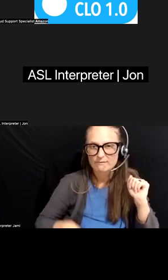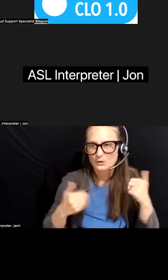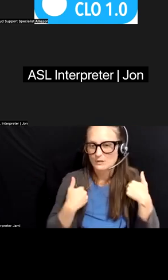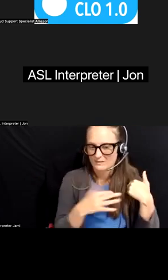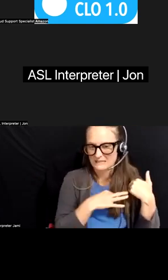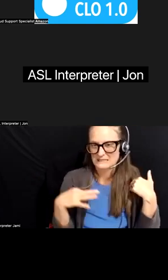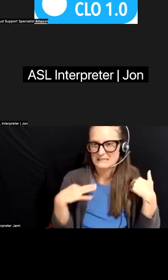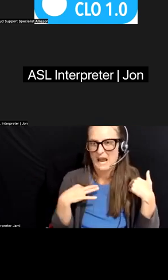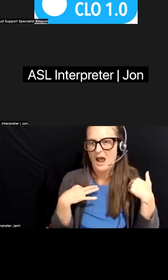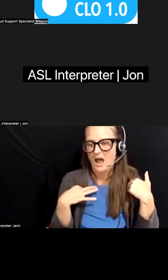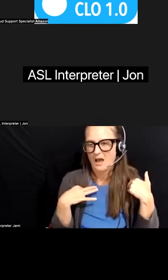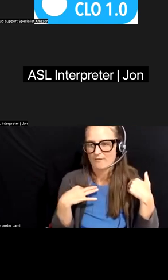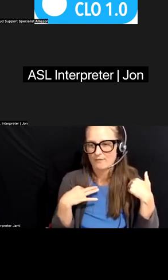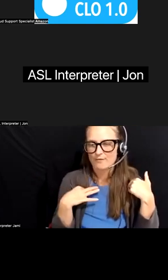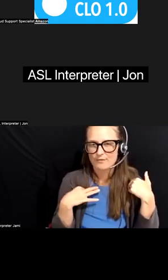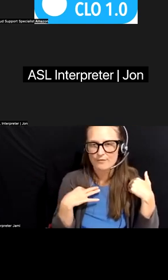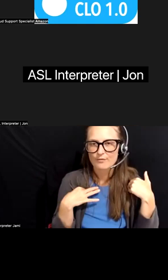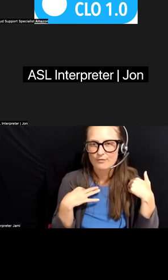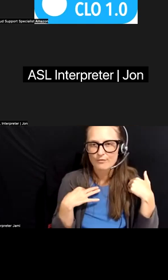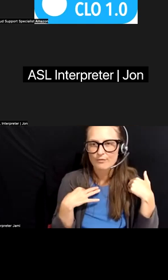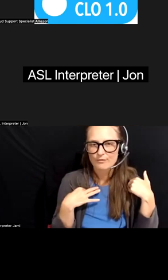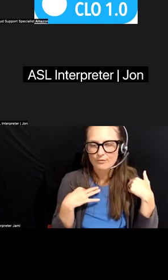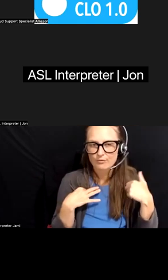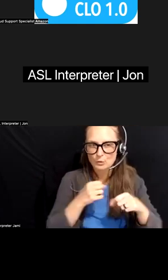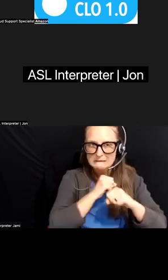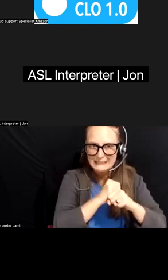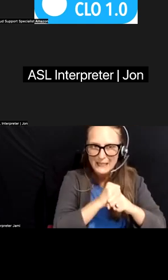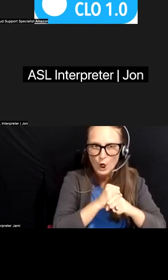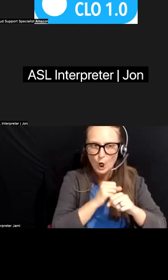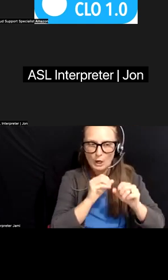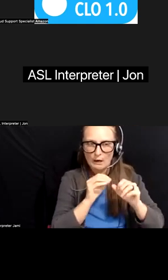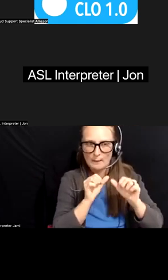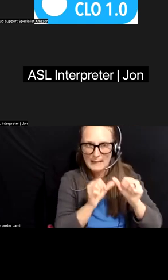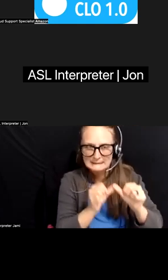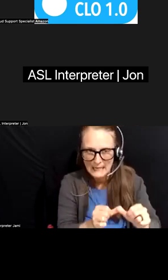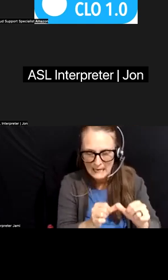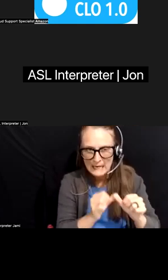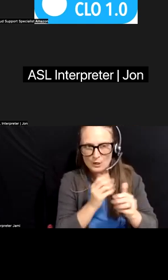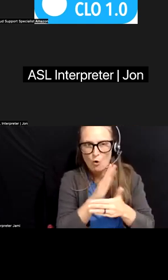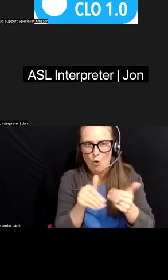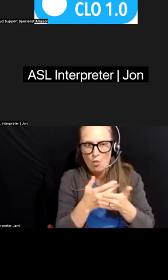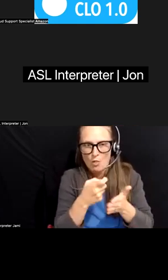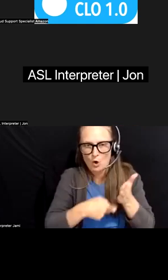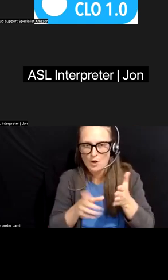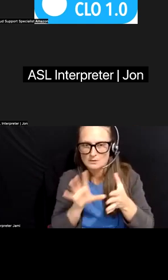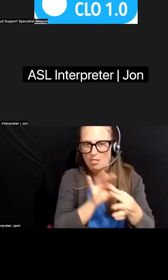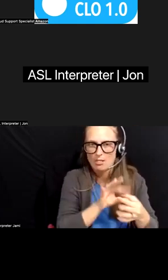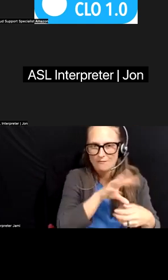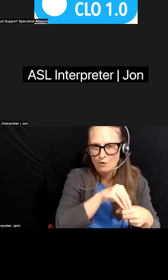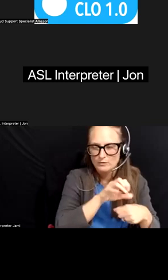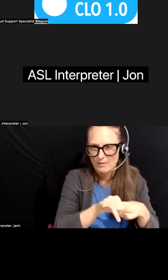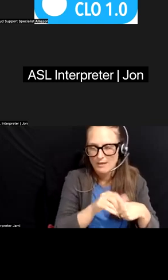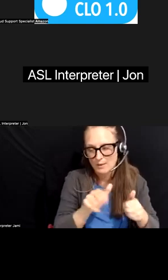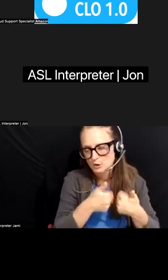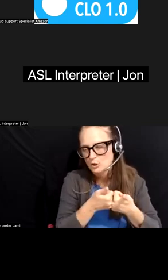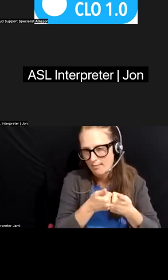that needed to secure it and maintain it, and all the costs associated with that. So that was a